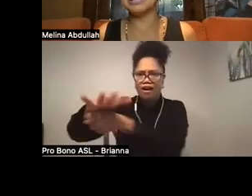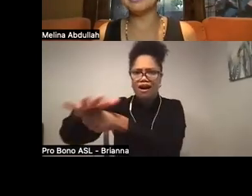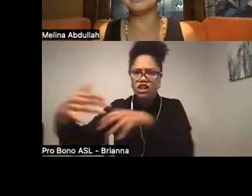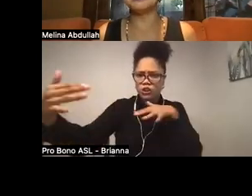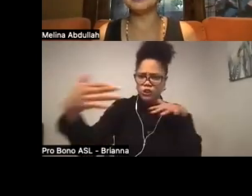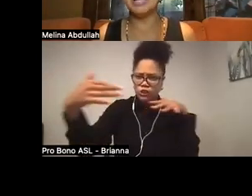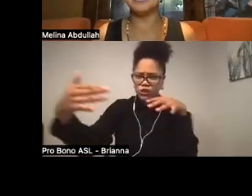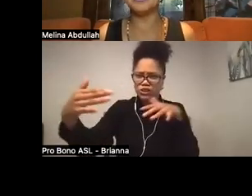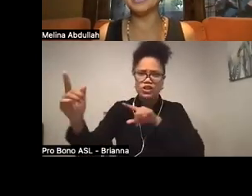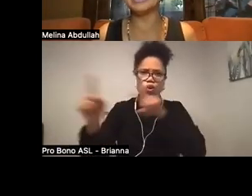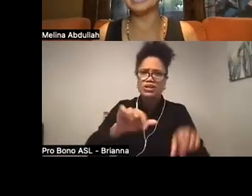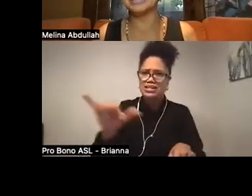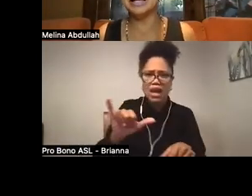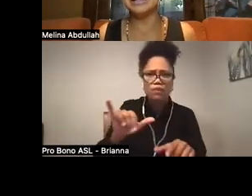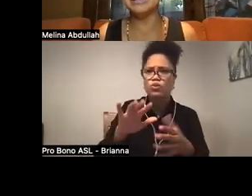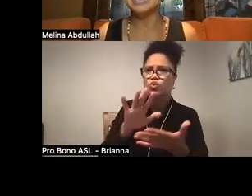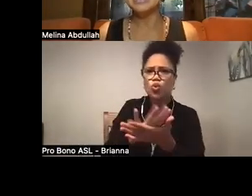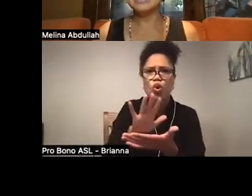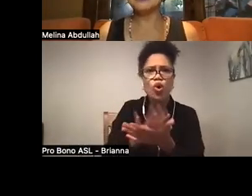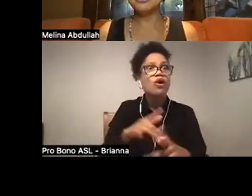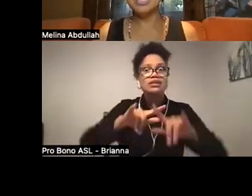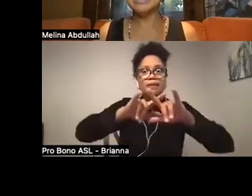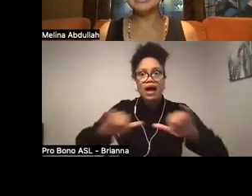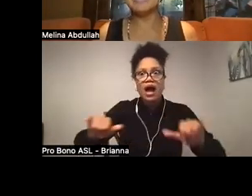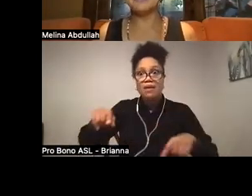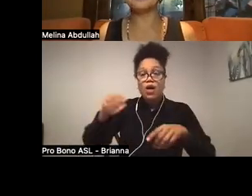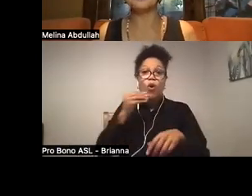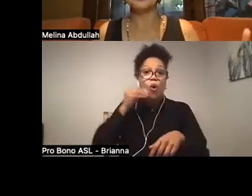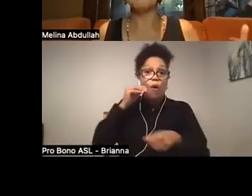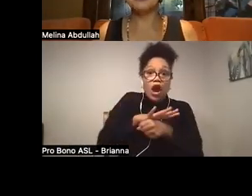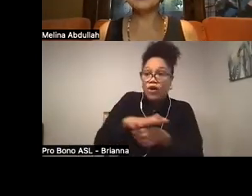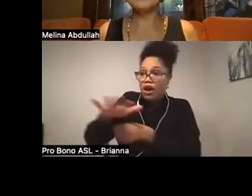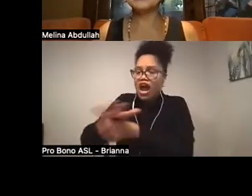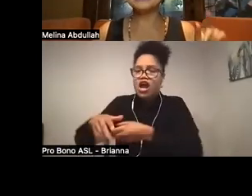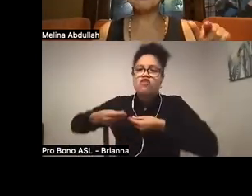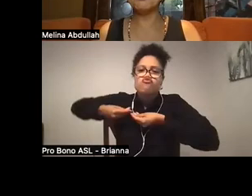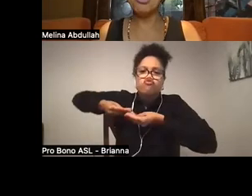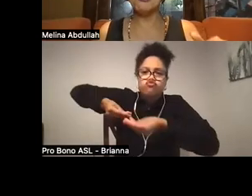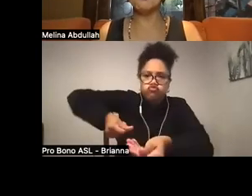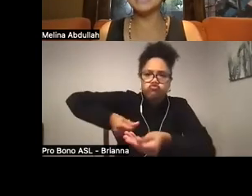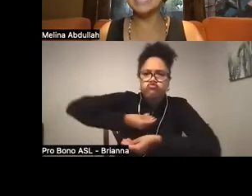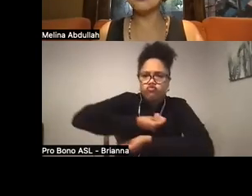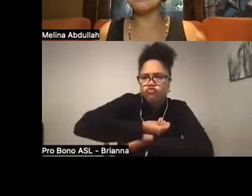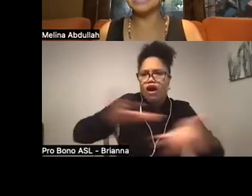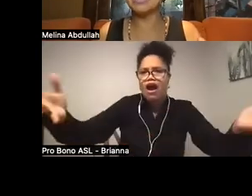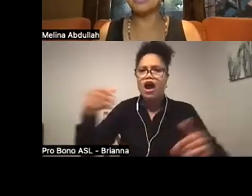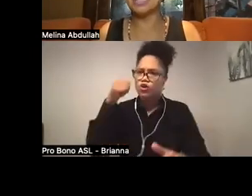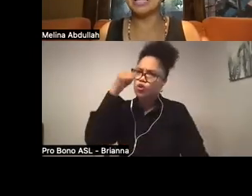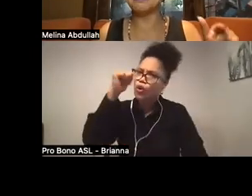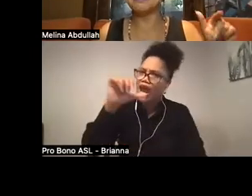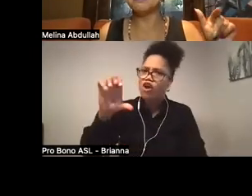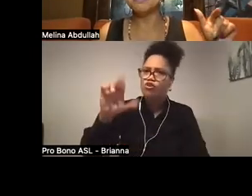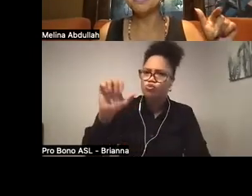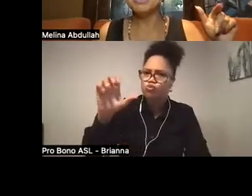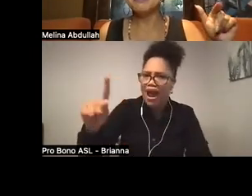those neighborhoods with crack cocaine and guns, then you're talking about murders that they will call Black on Black